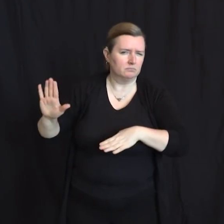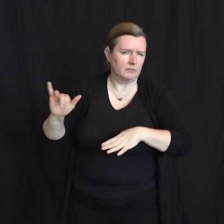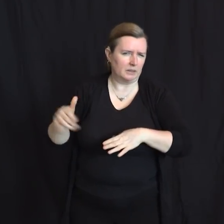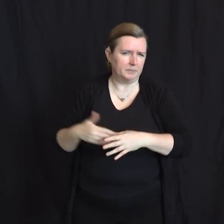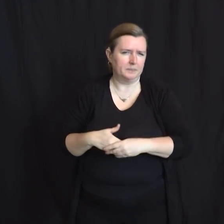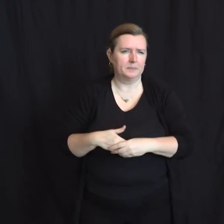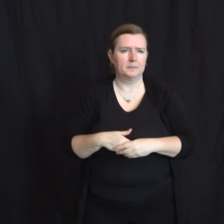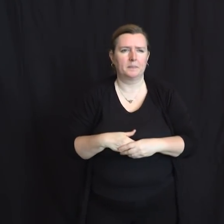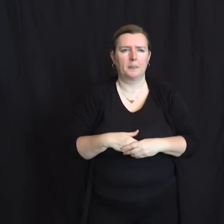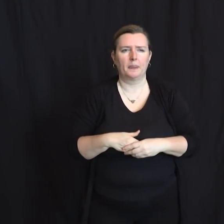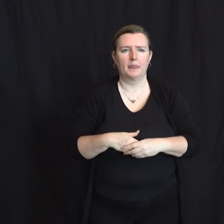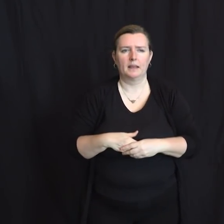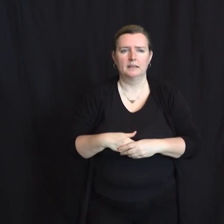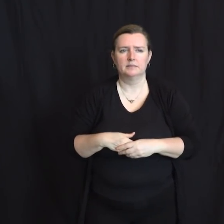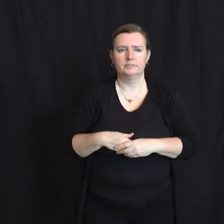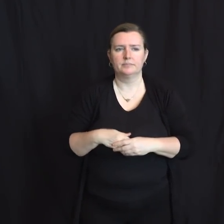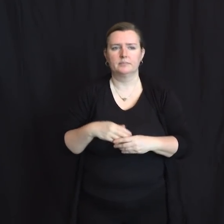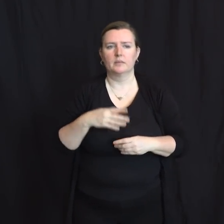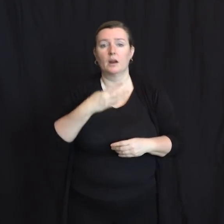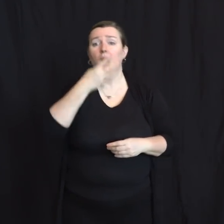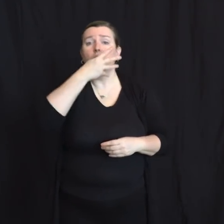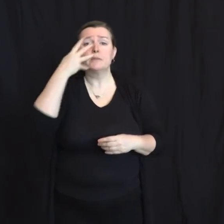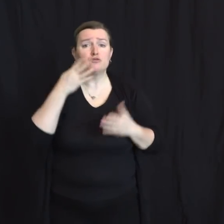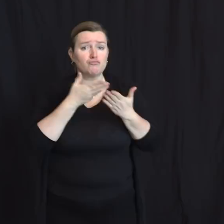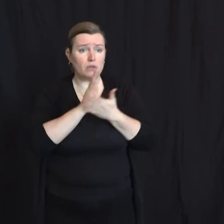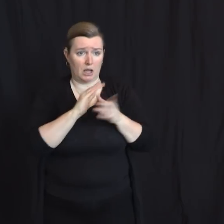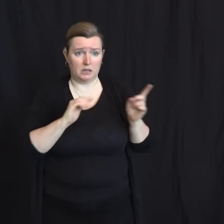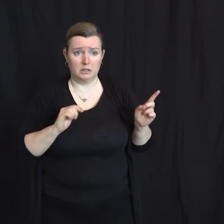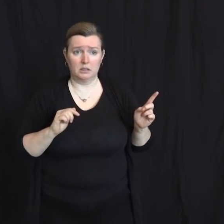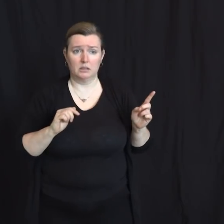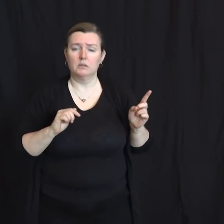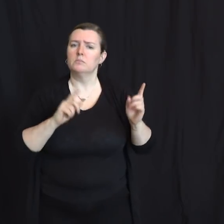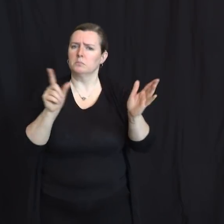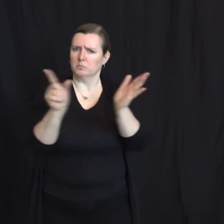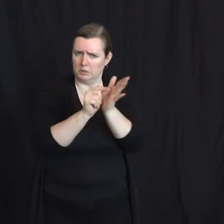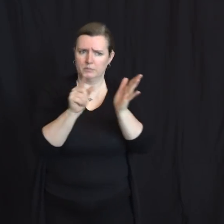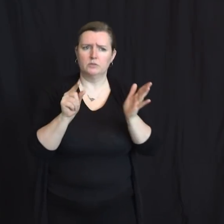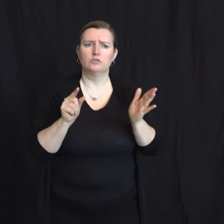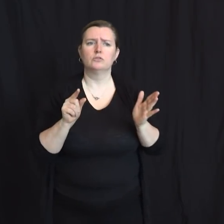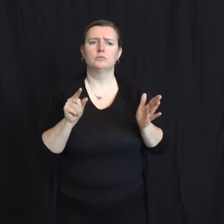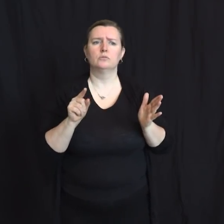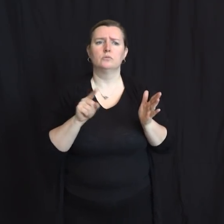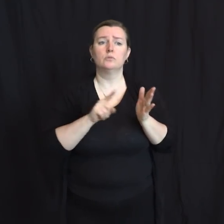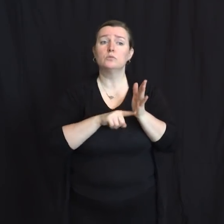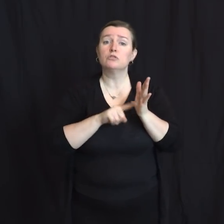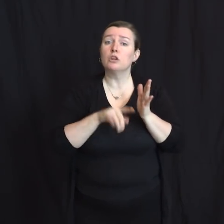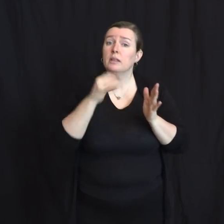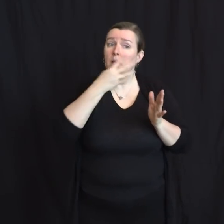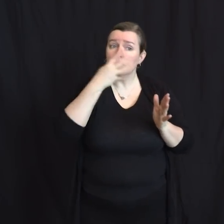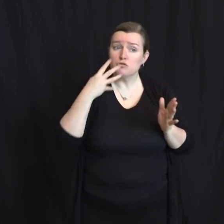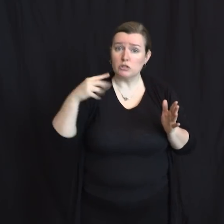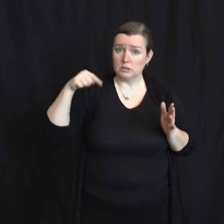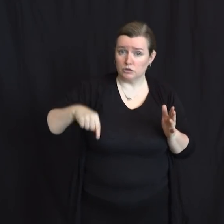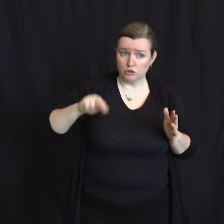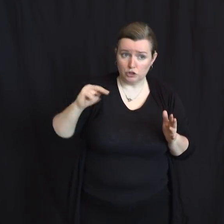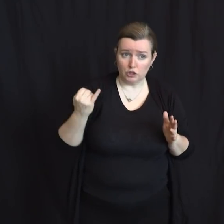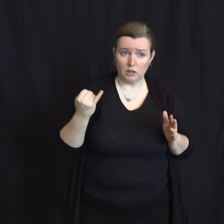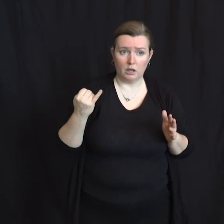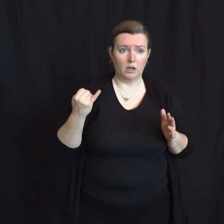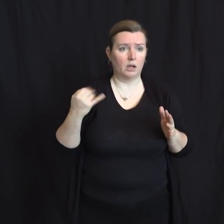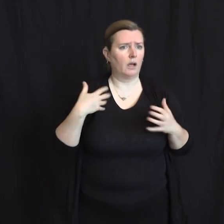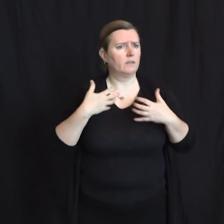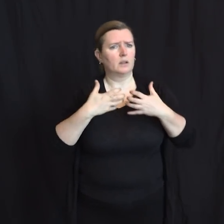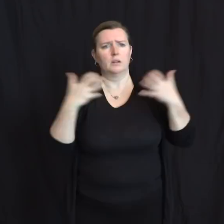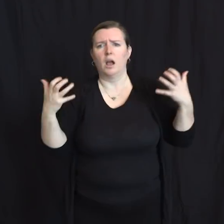issued a report today detailing numerous health and financial problems undocumented immigrants are facing in the state. They're asking for